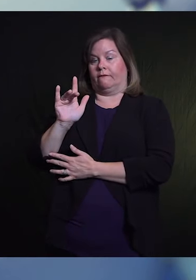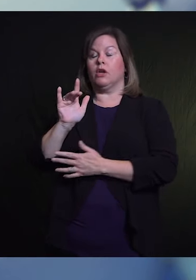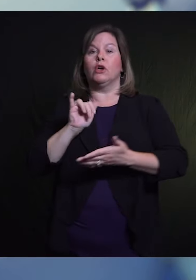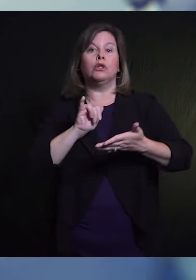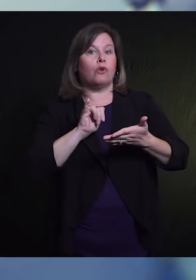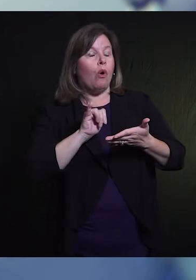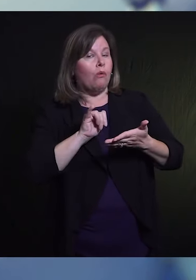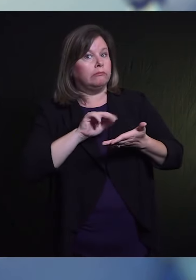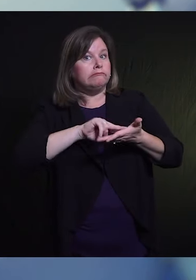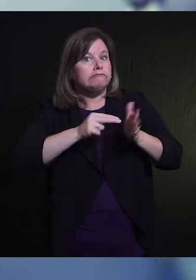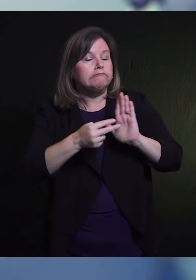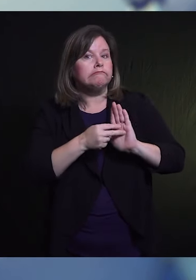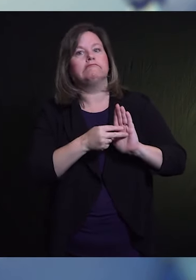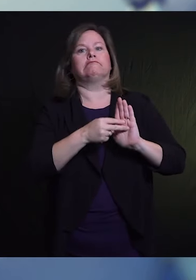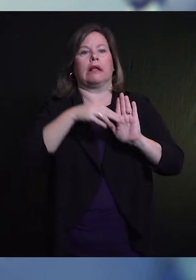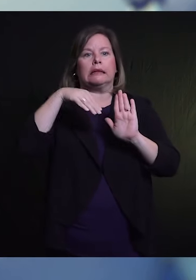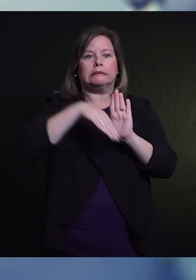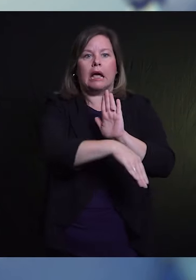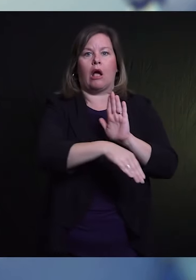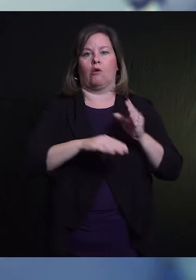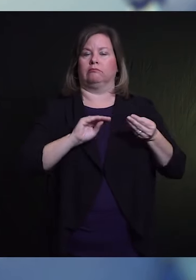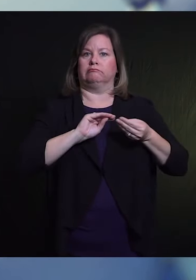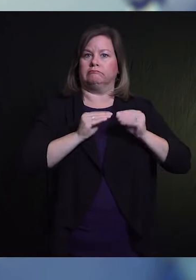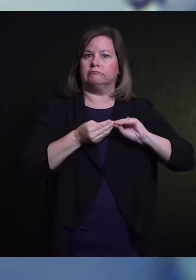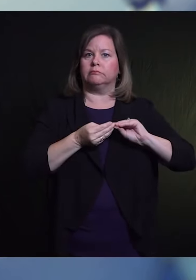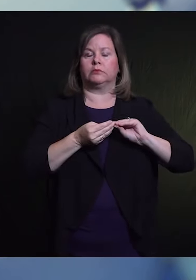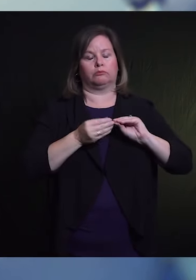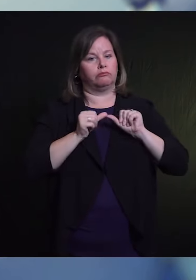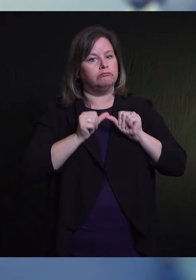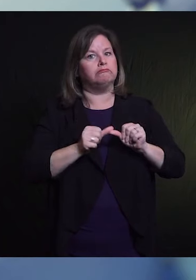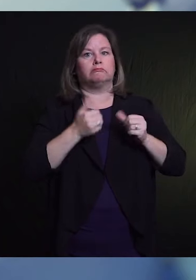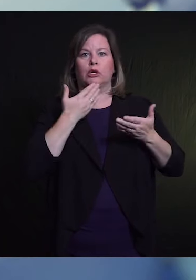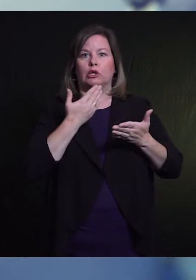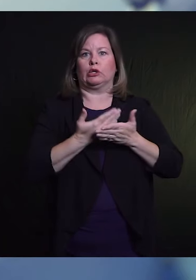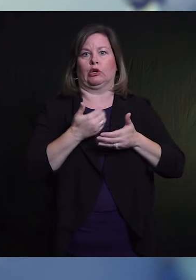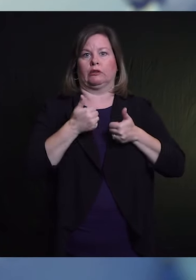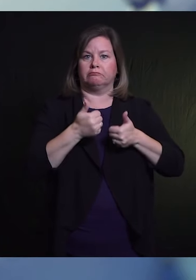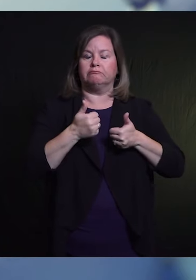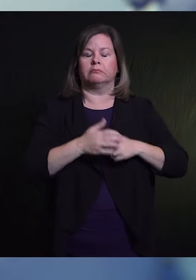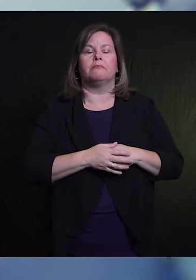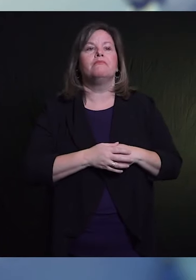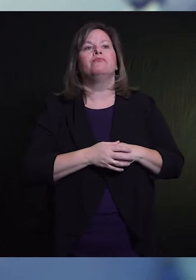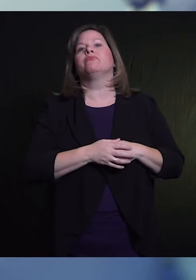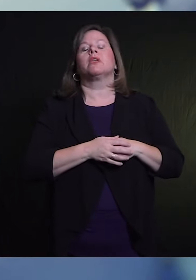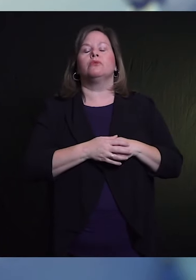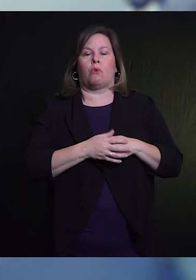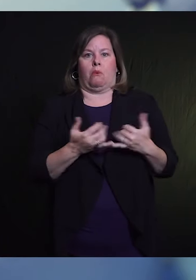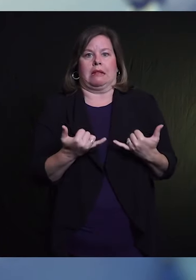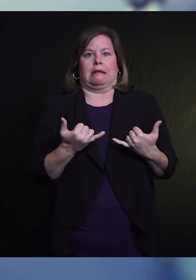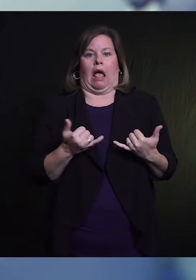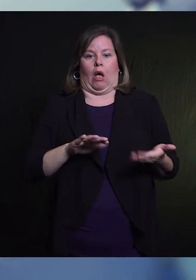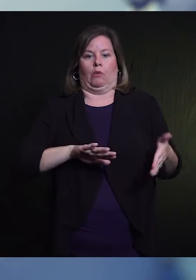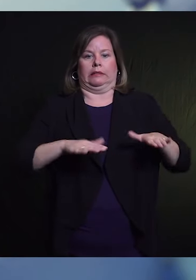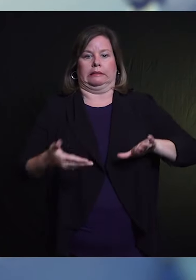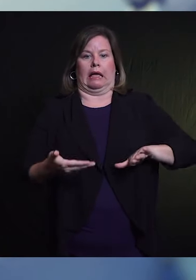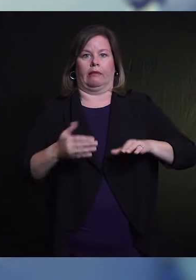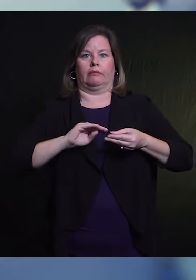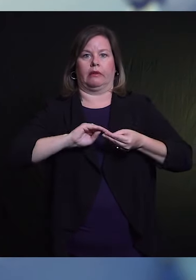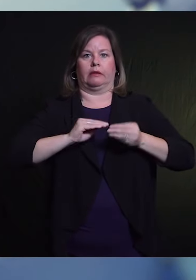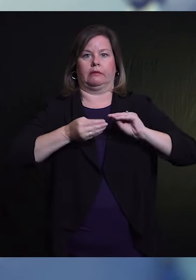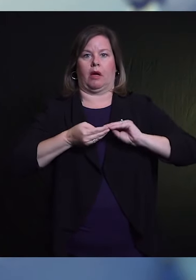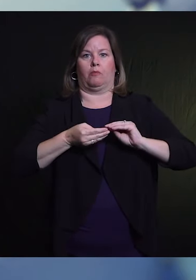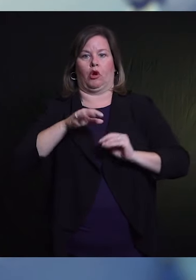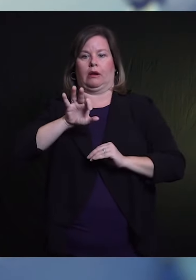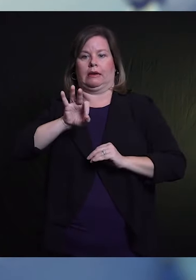that downward trend. Keep up the good work so we continue to see those numbers fall. Our deaths are now at 93. So that has